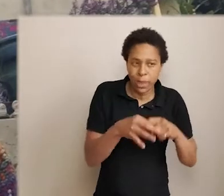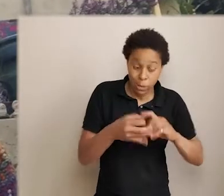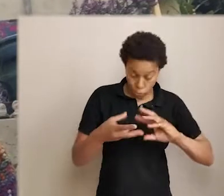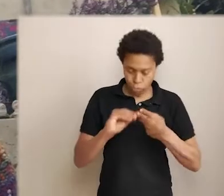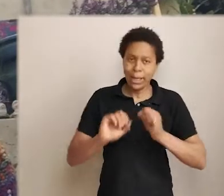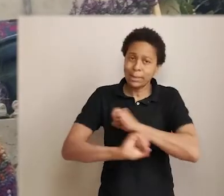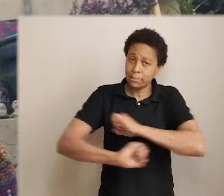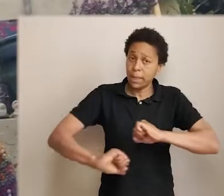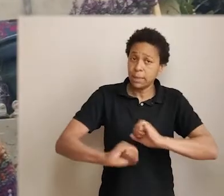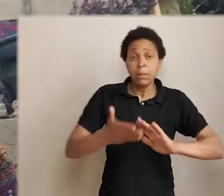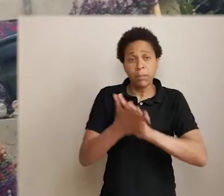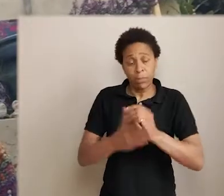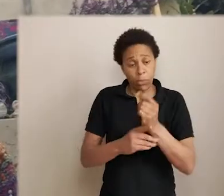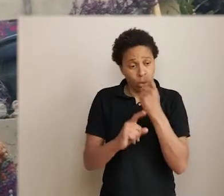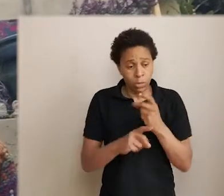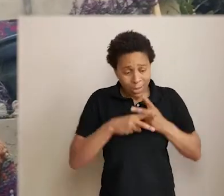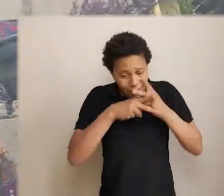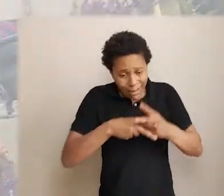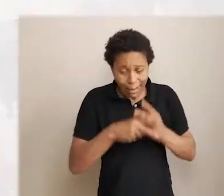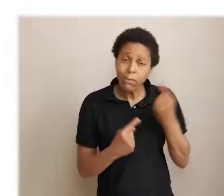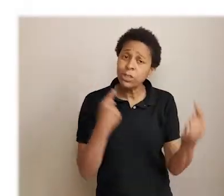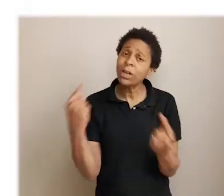could look after each other and then export.